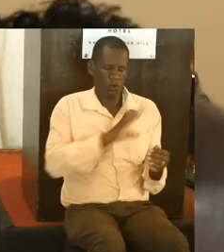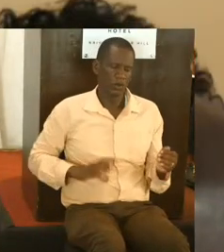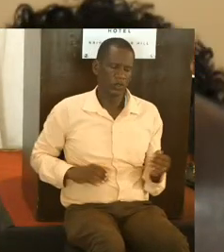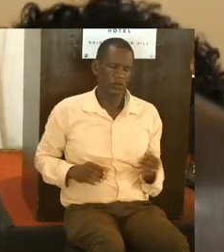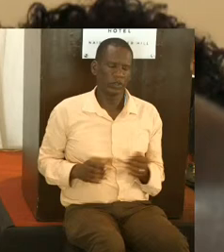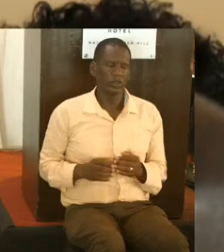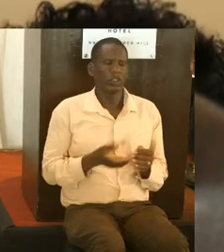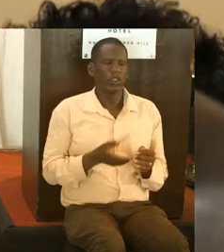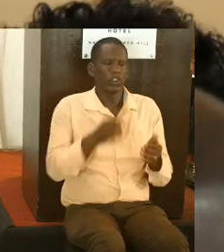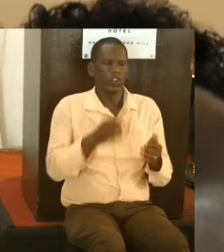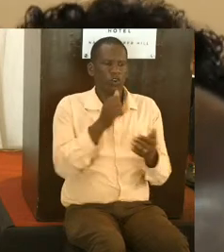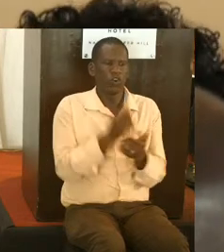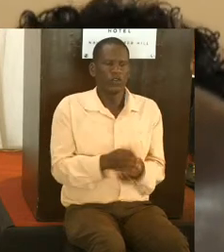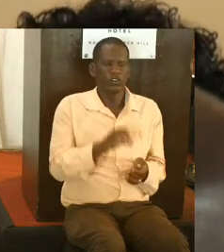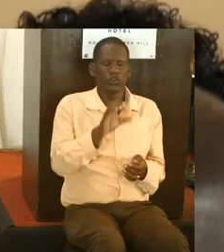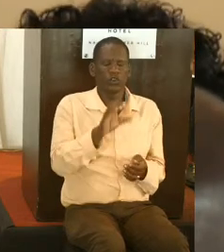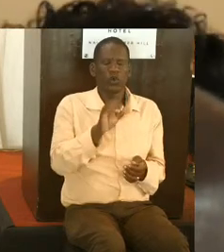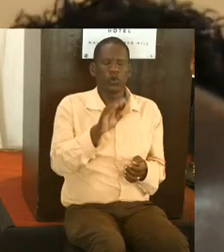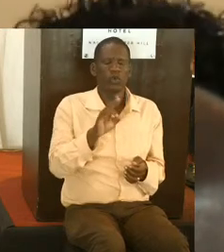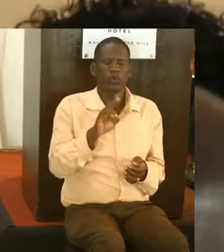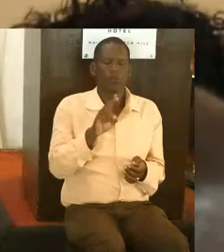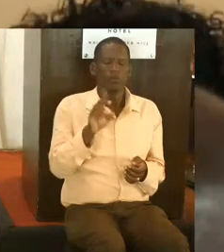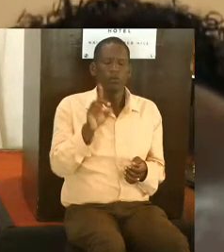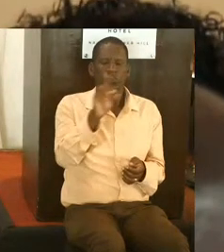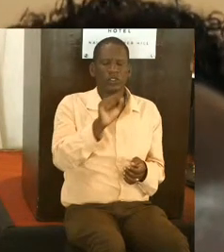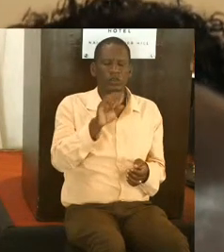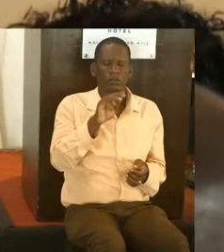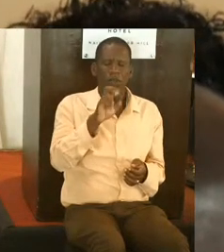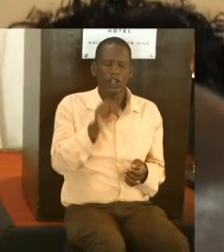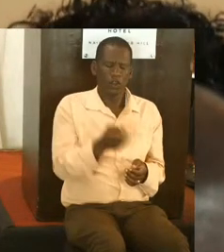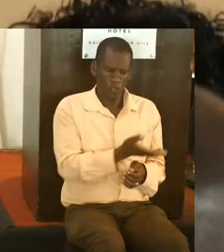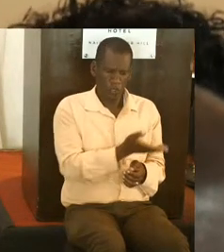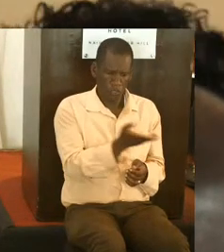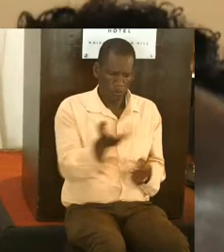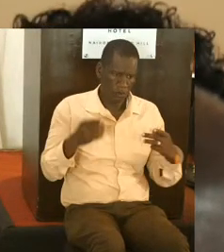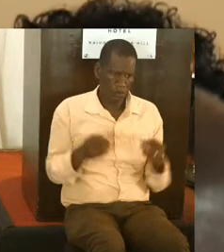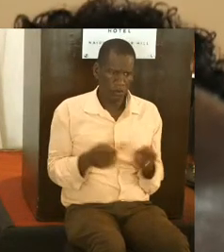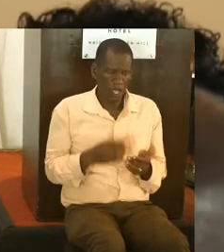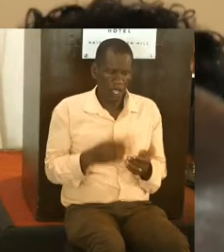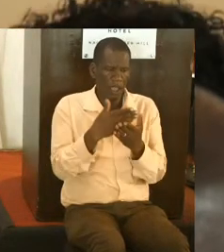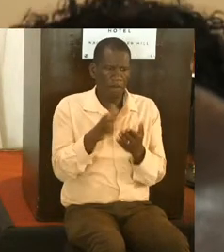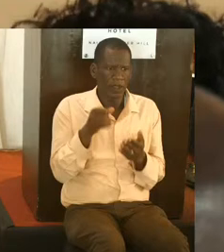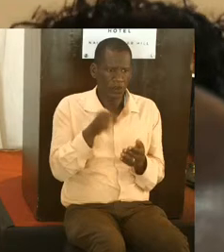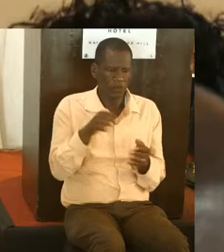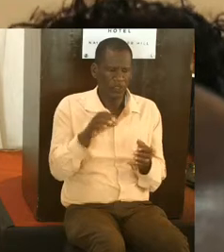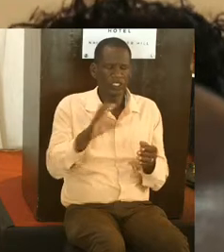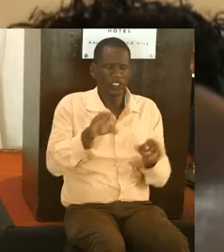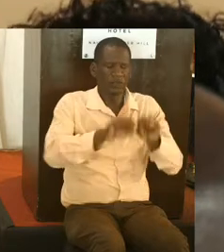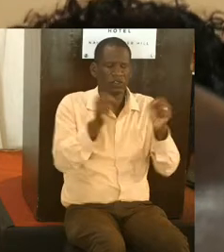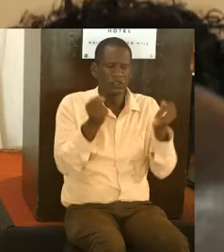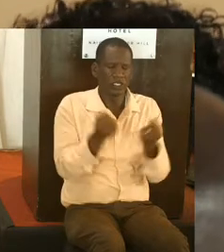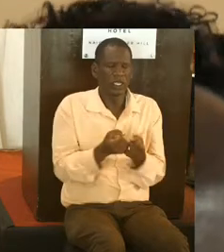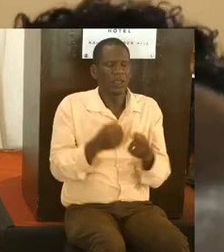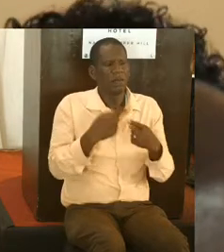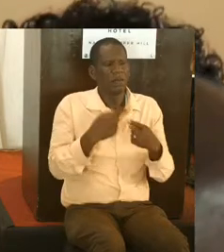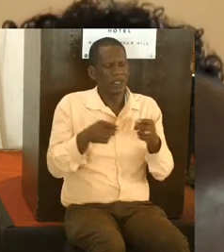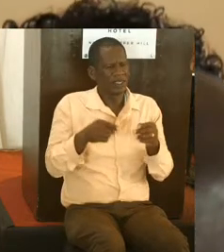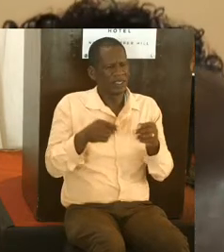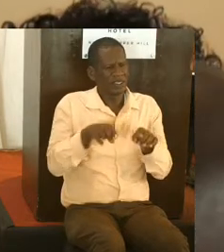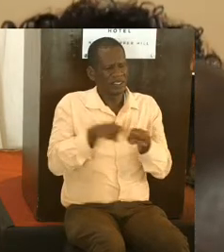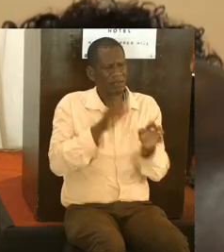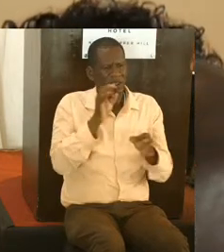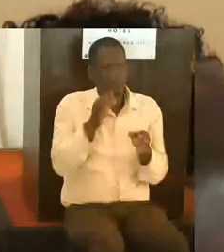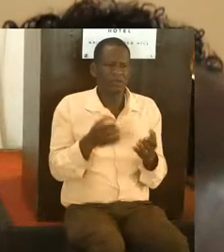the office of the Ombudsman and so on and so forth those for me are part of this Civil Society even though